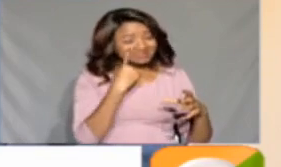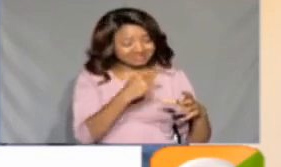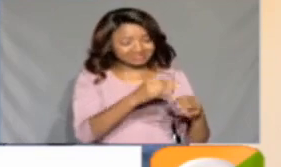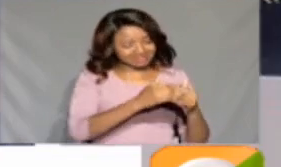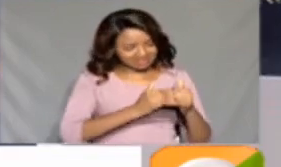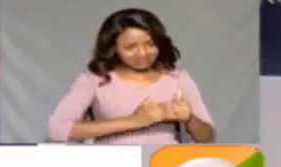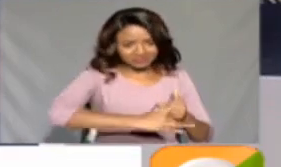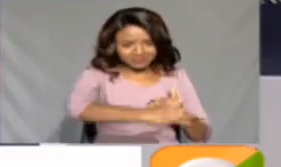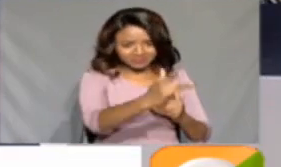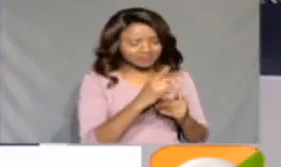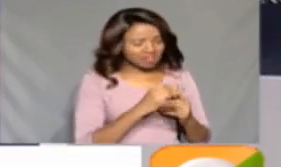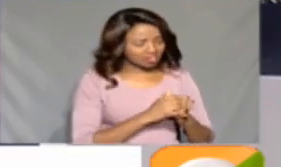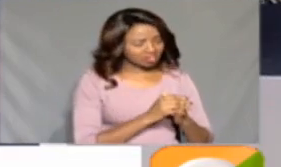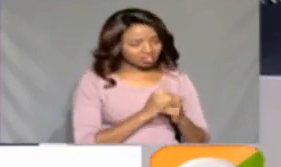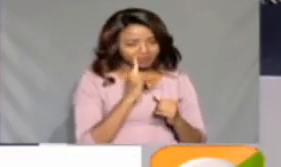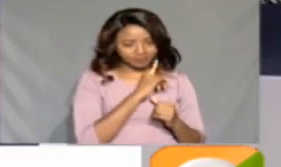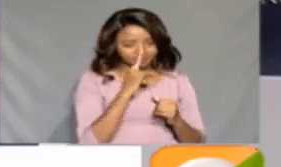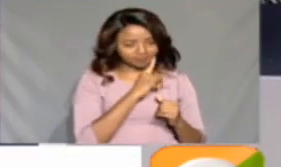split